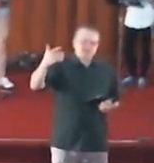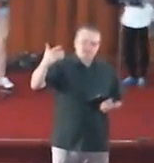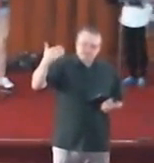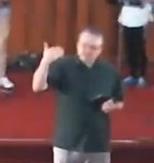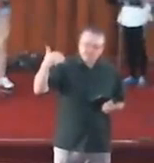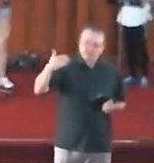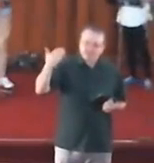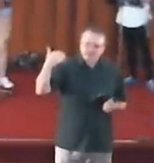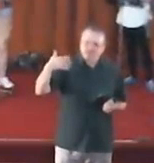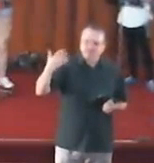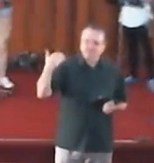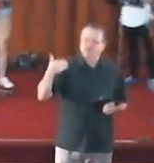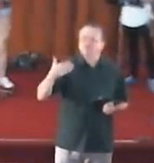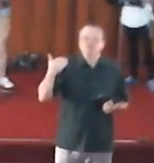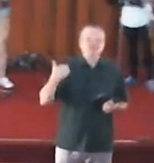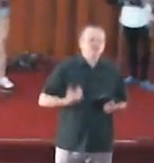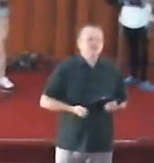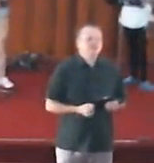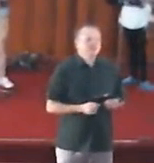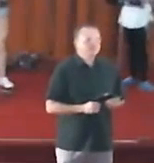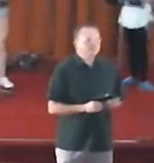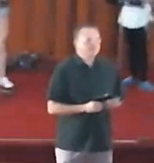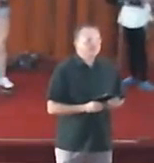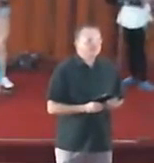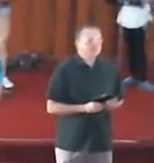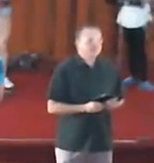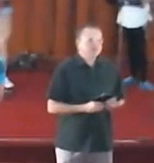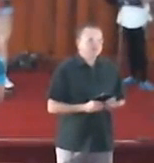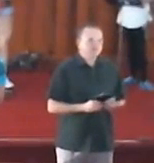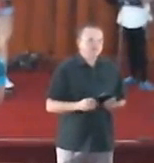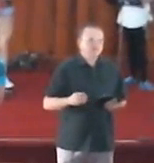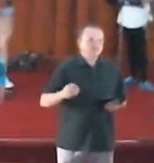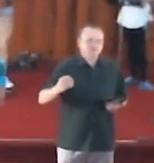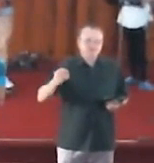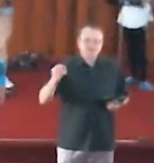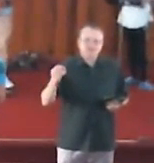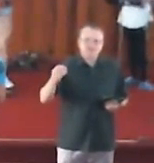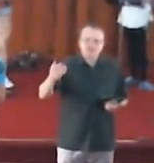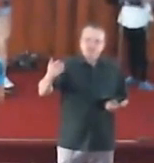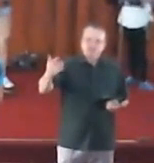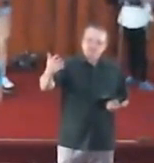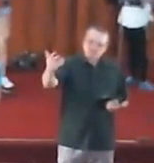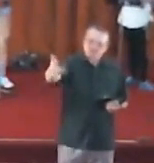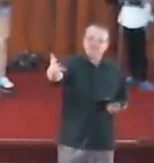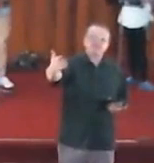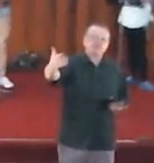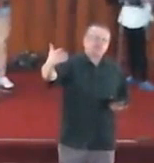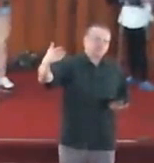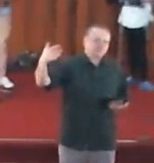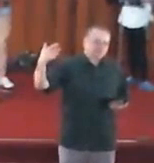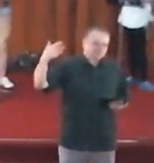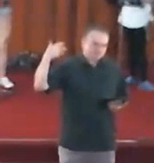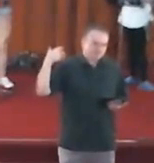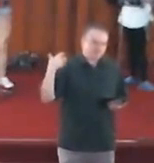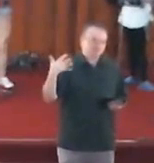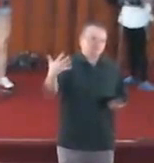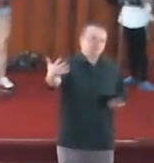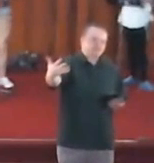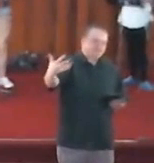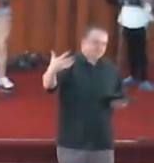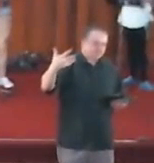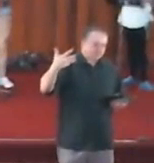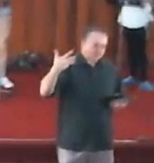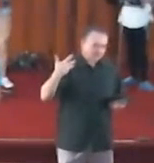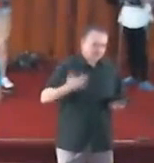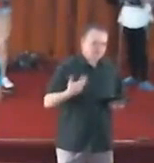Y vamos a estar orando aquí con el micrófono. We're going to be praying up here with the microphone. Pero si tú quieres una impartición de manos, si tú